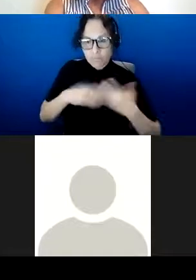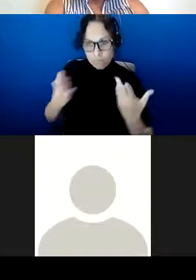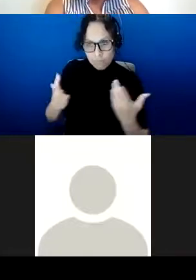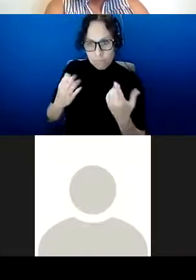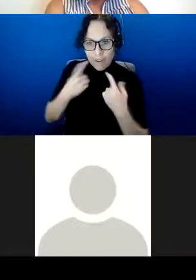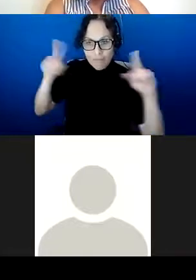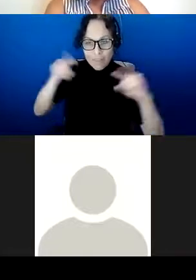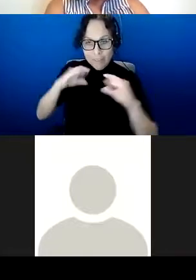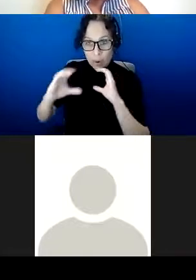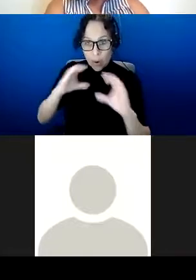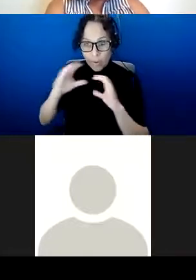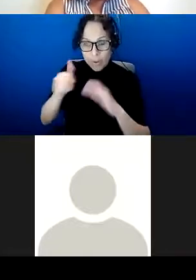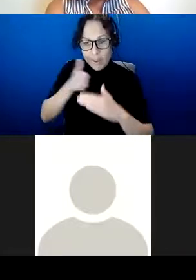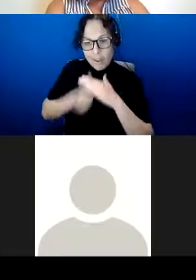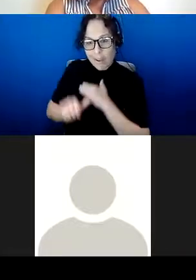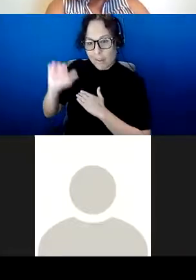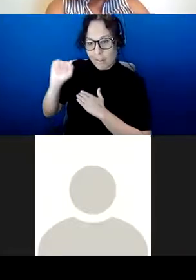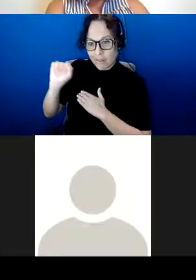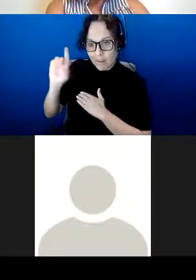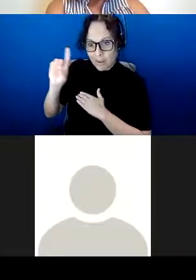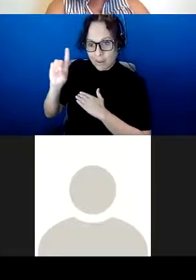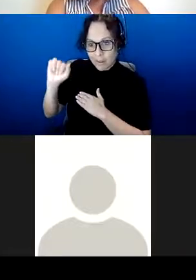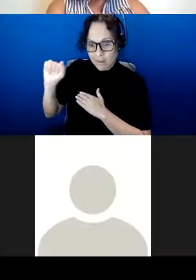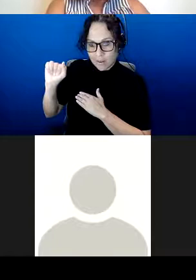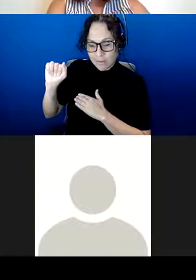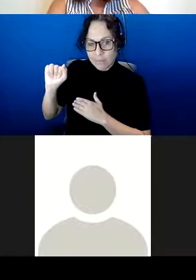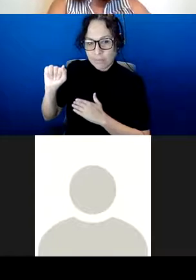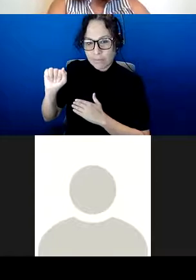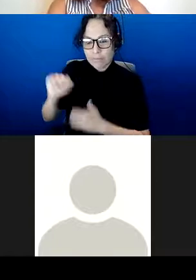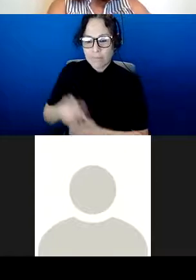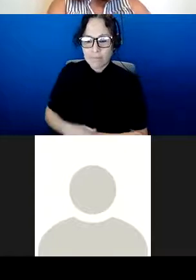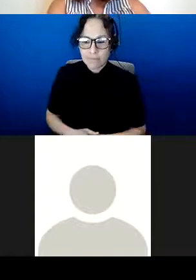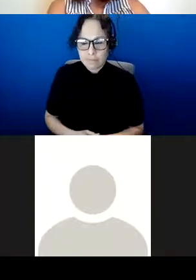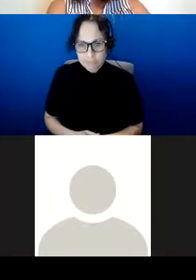communication under the Americans with Disabilities Act, or ADA.